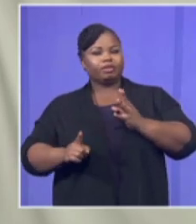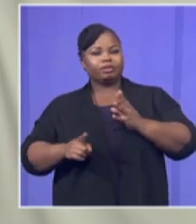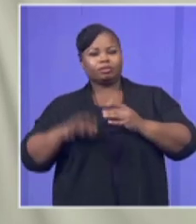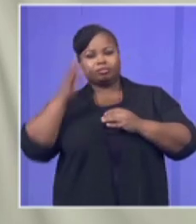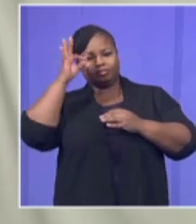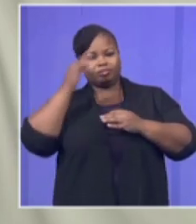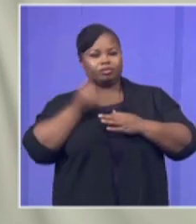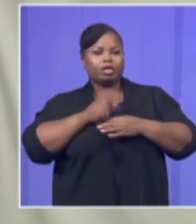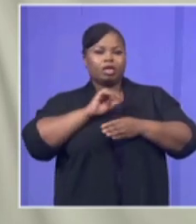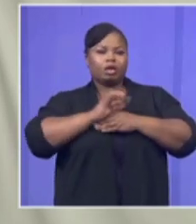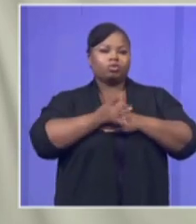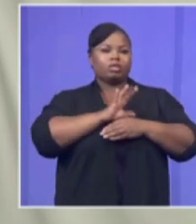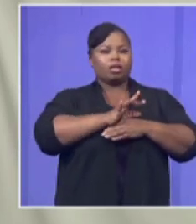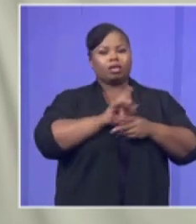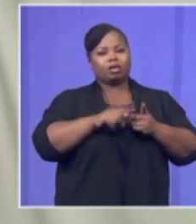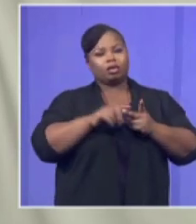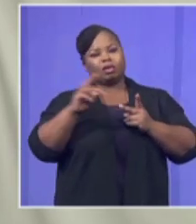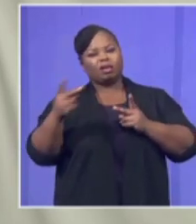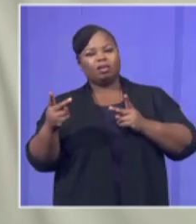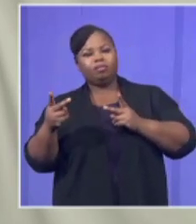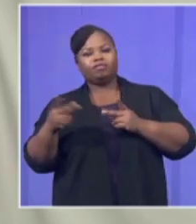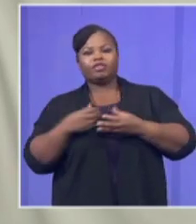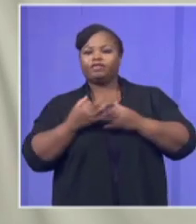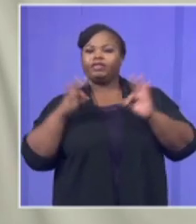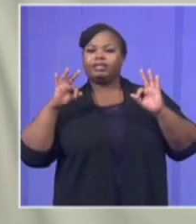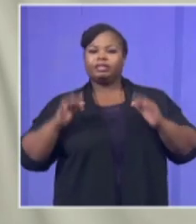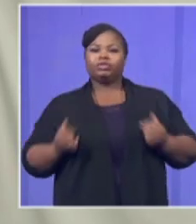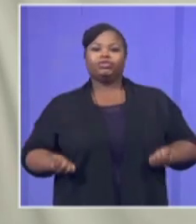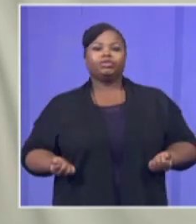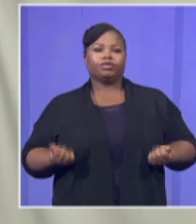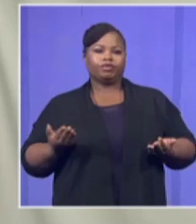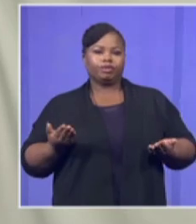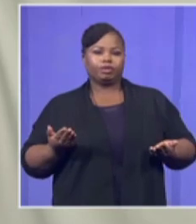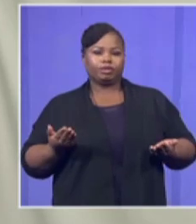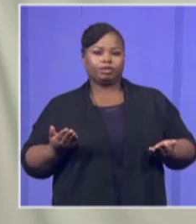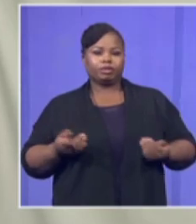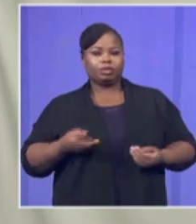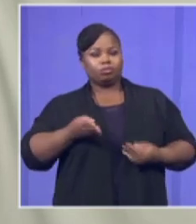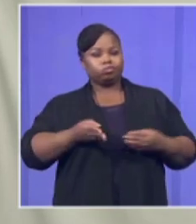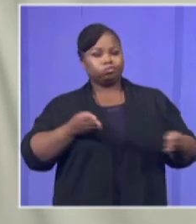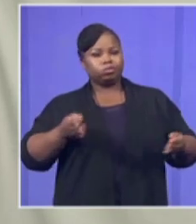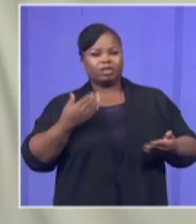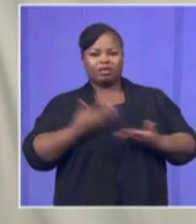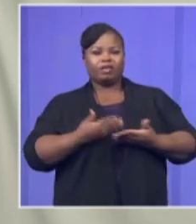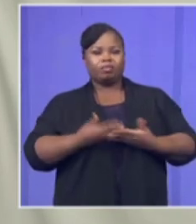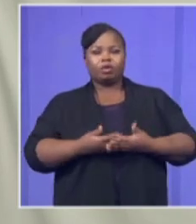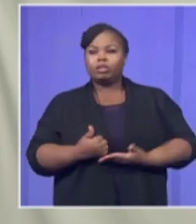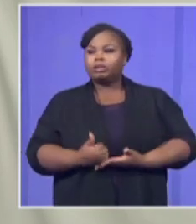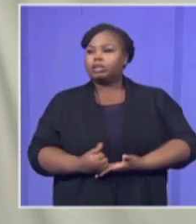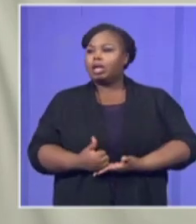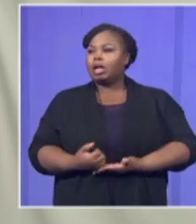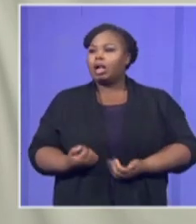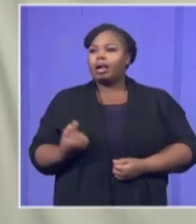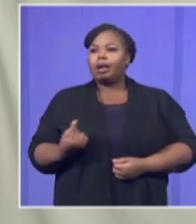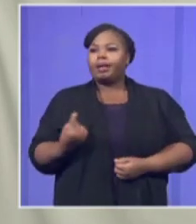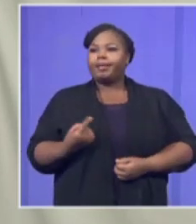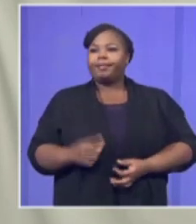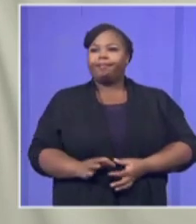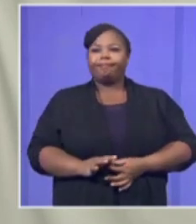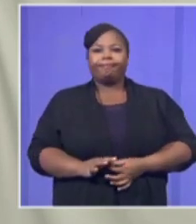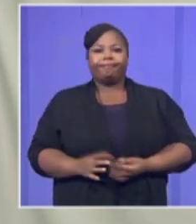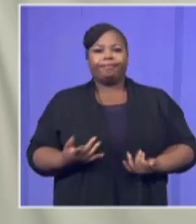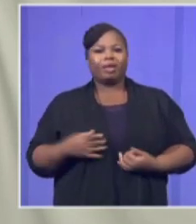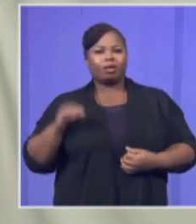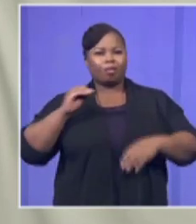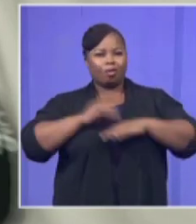like counseling and other such free services that are available, so that they don't sit alone at home with these kind